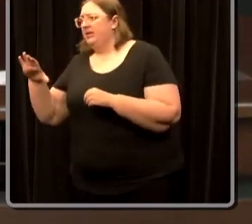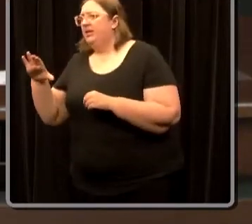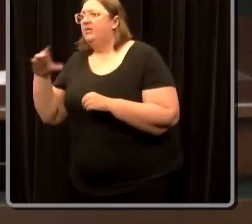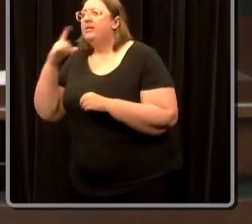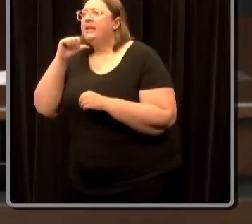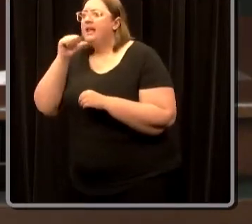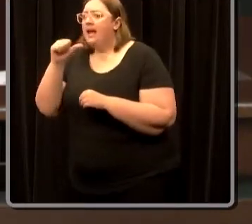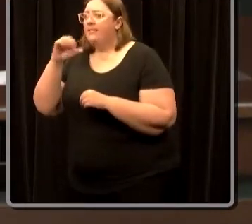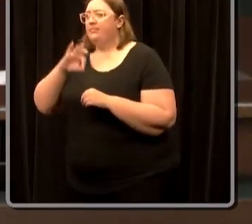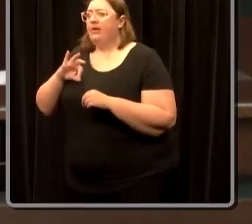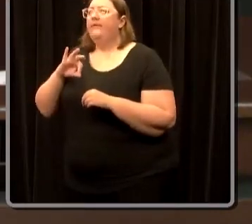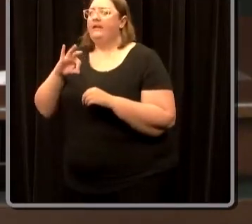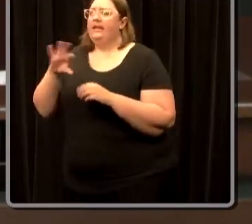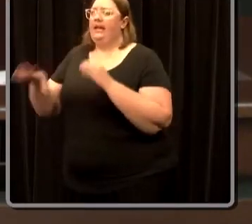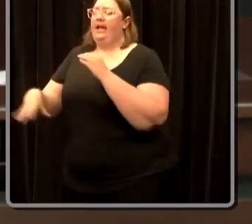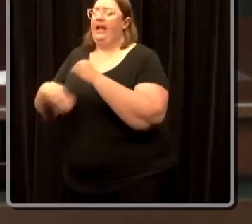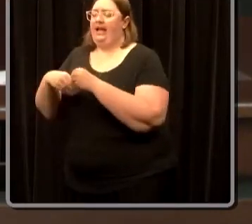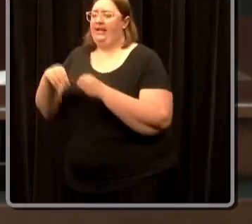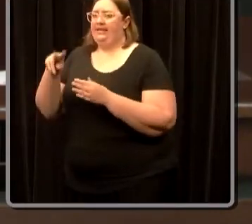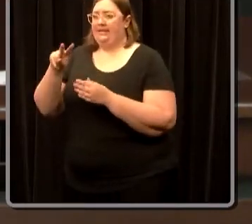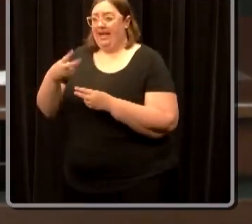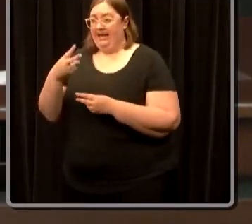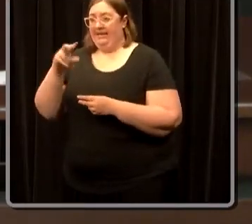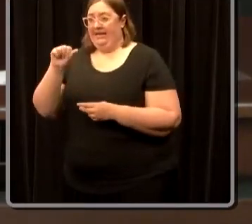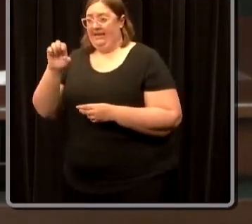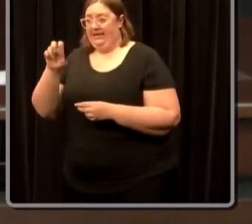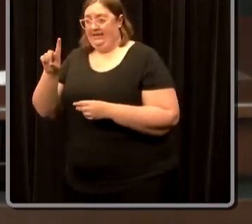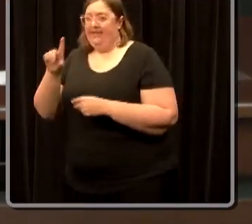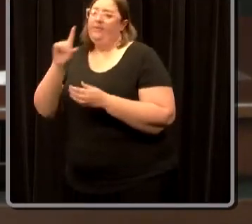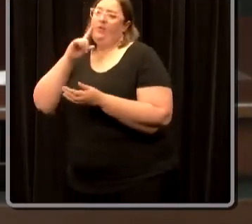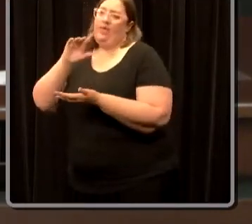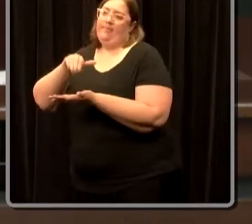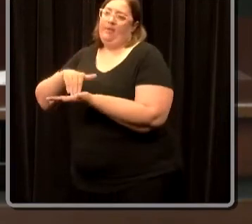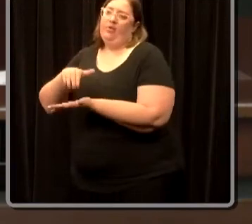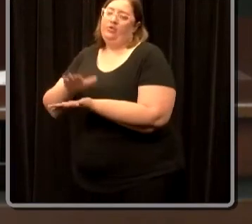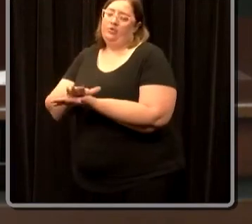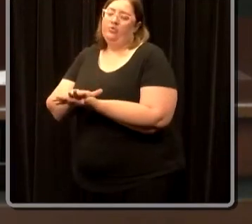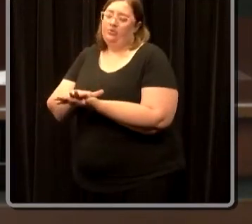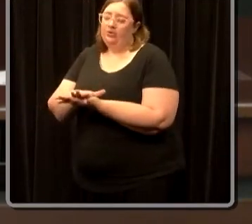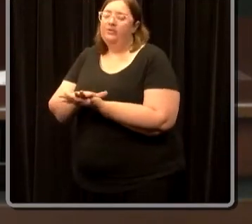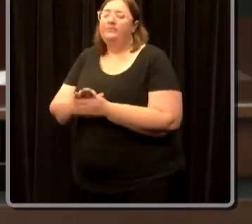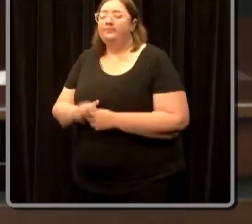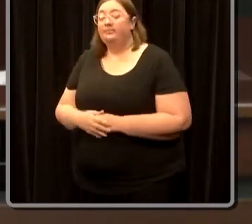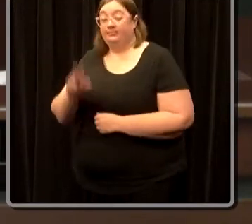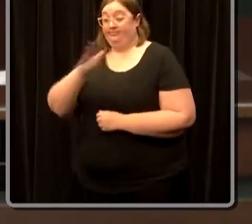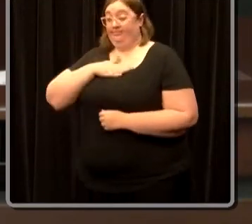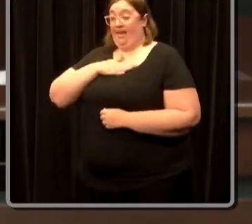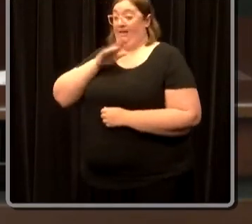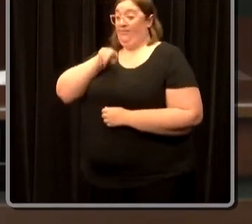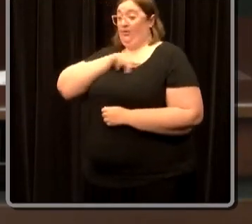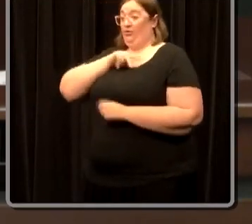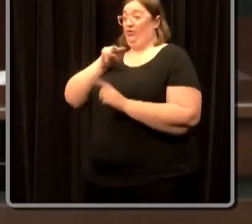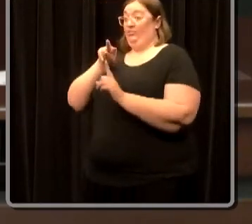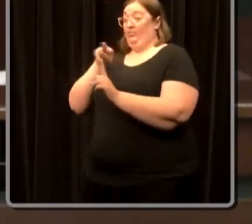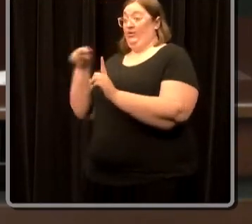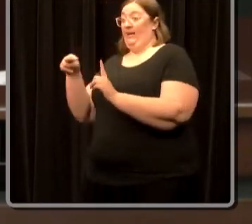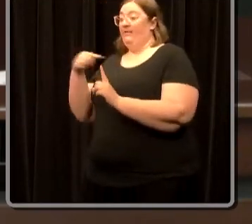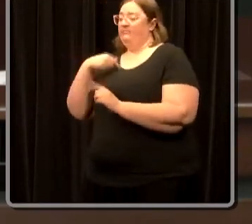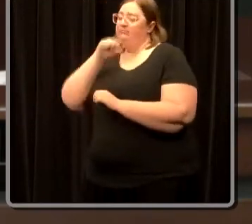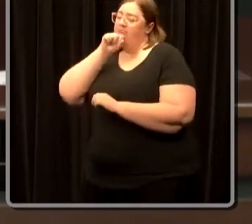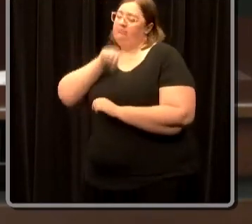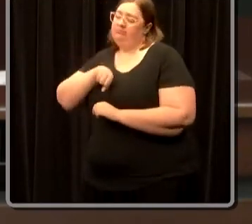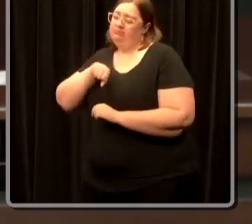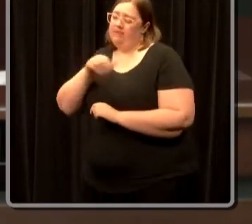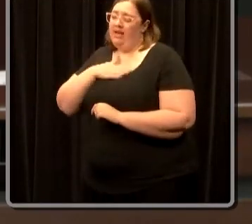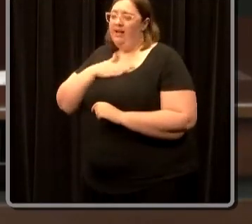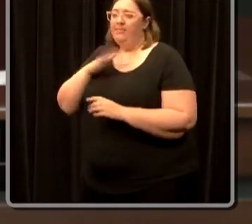to add a second AED at the middle school. So from a personal perspective, I love it. I'm happy that we're taking care